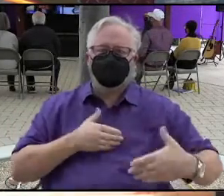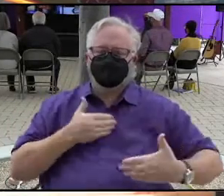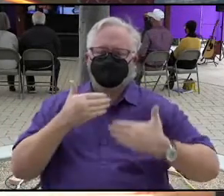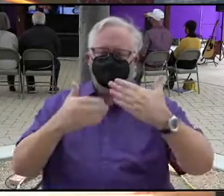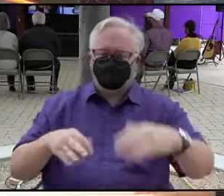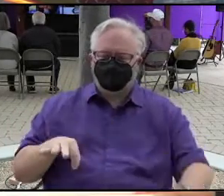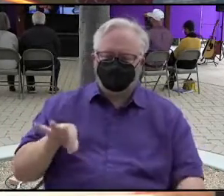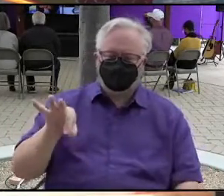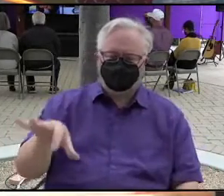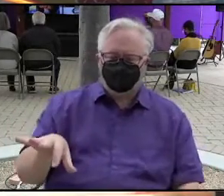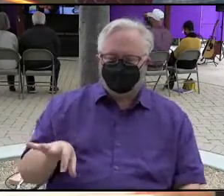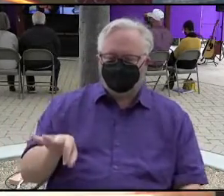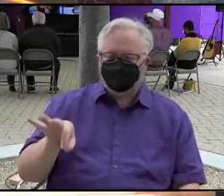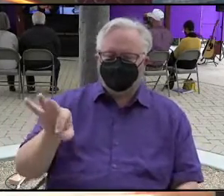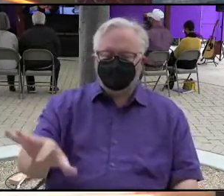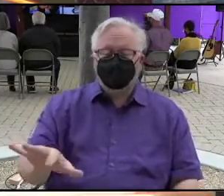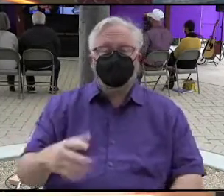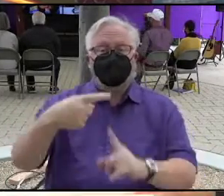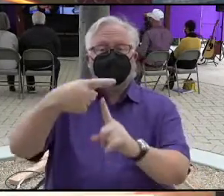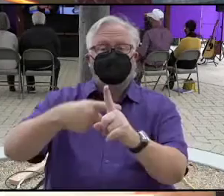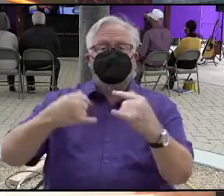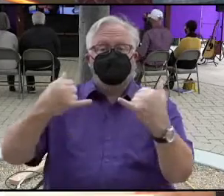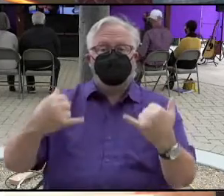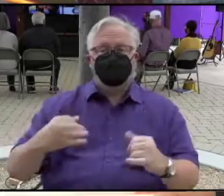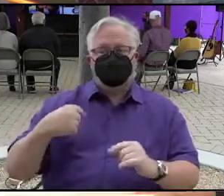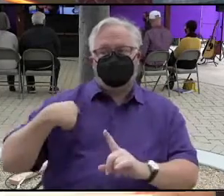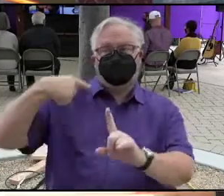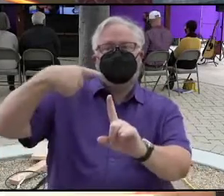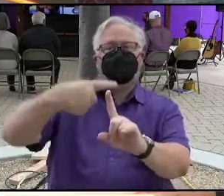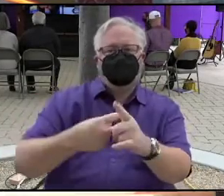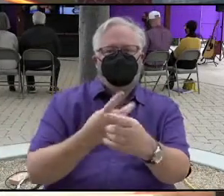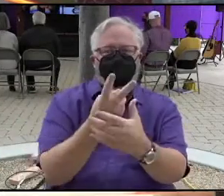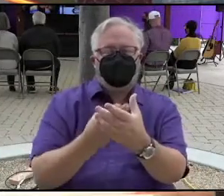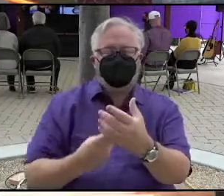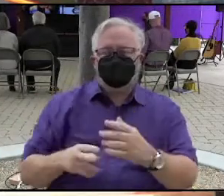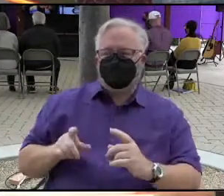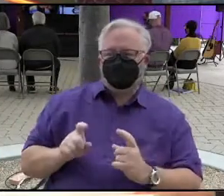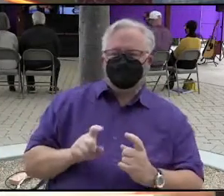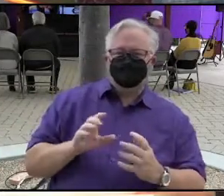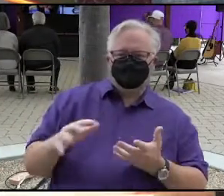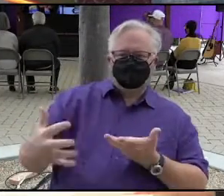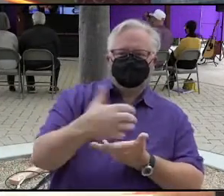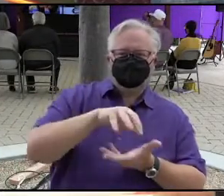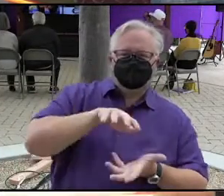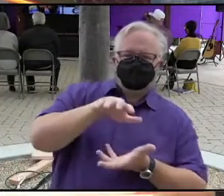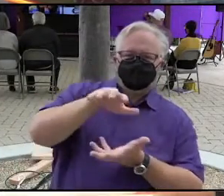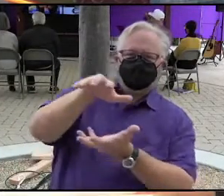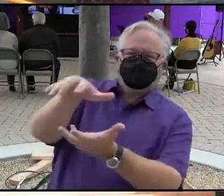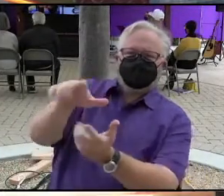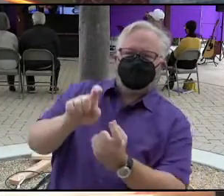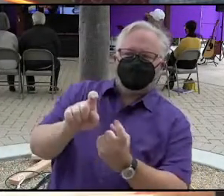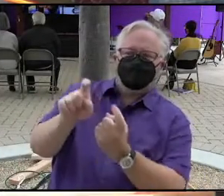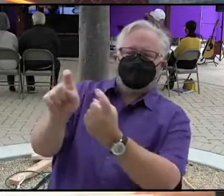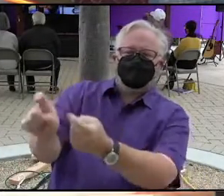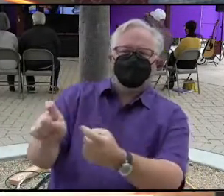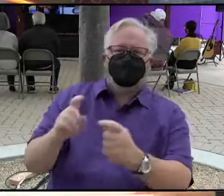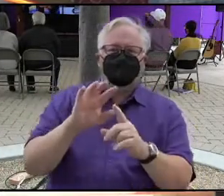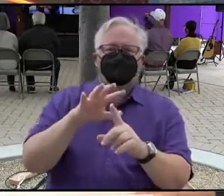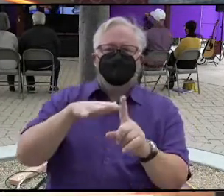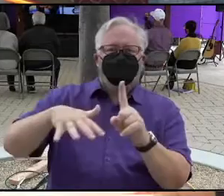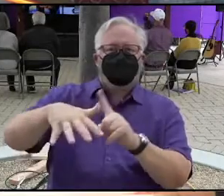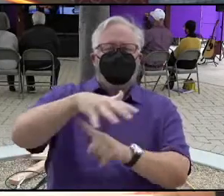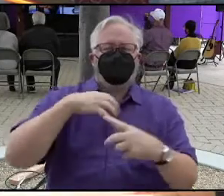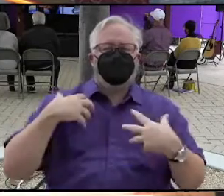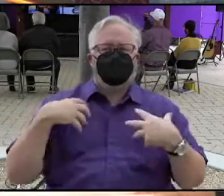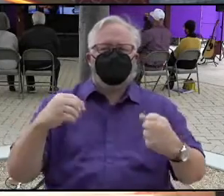offering. This month and next month, our generosity offering will benefit the Environmental Health Coalition. One